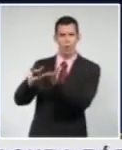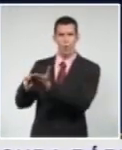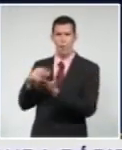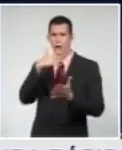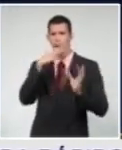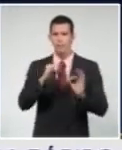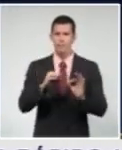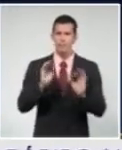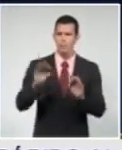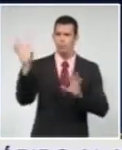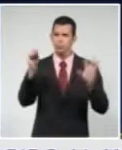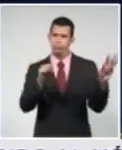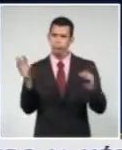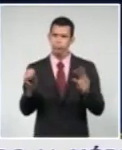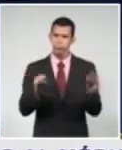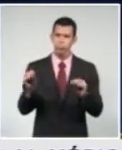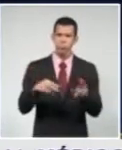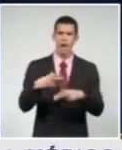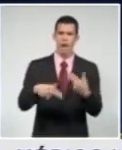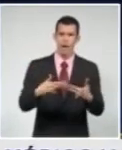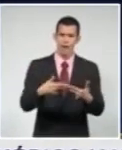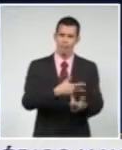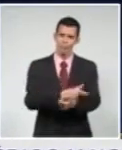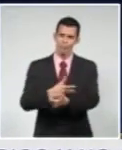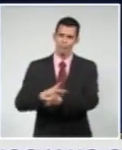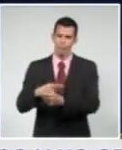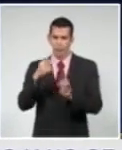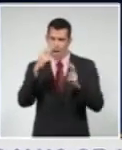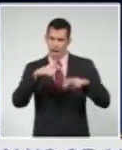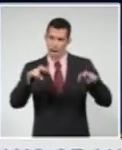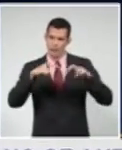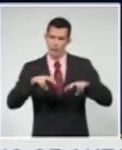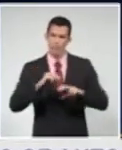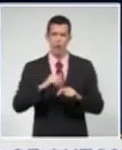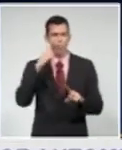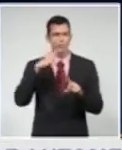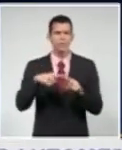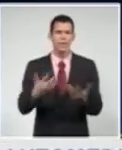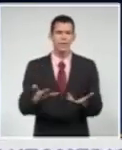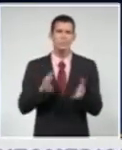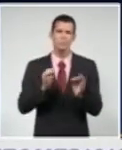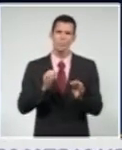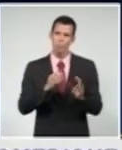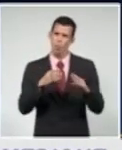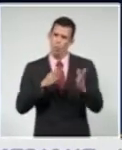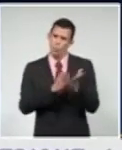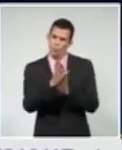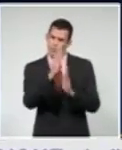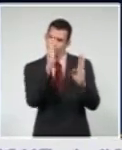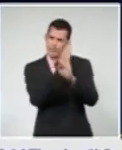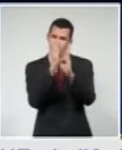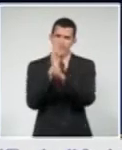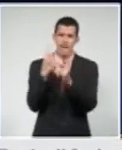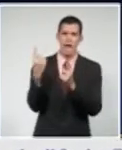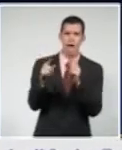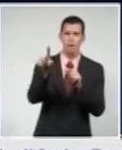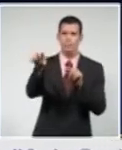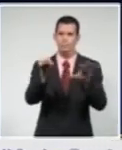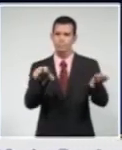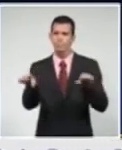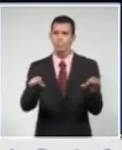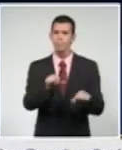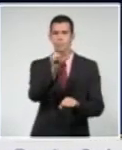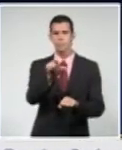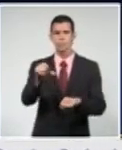Matanzas, 345 from Villa Clara, 209 from Santiago de Cuba, 96